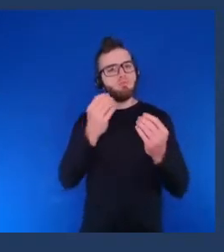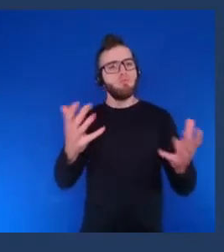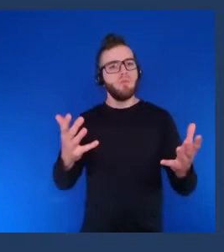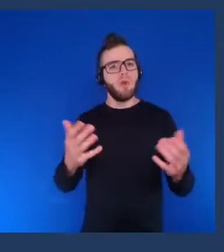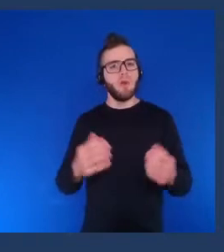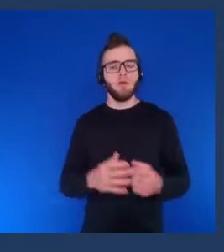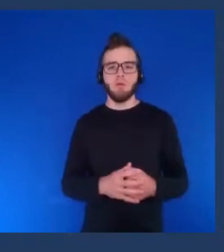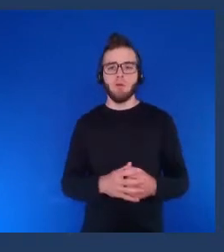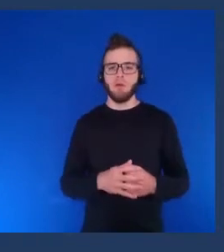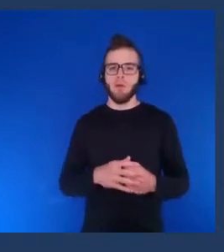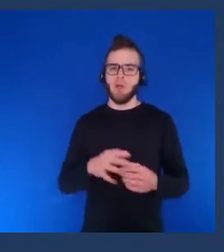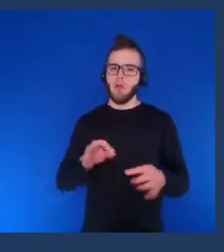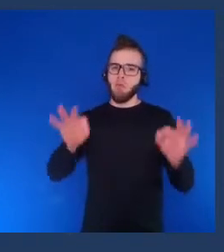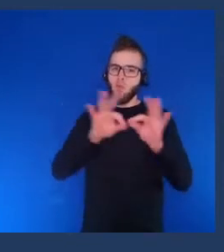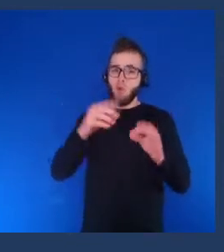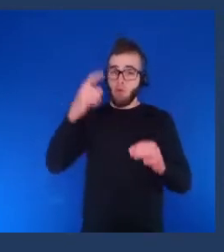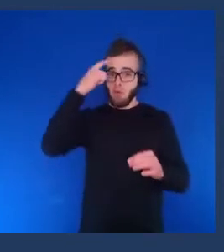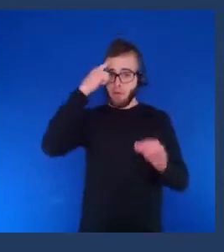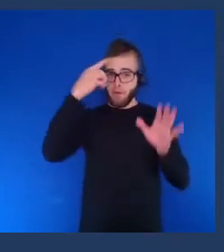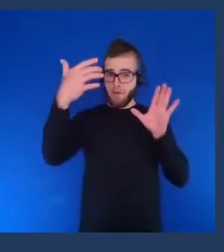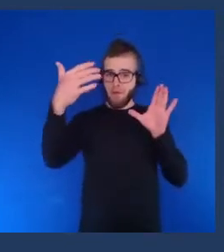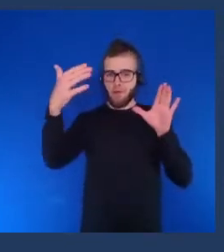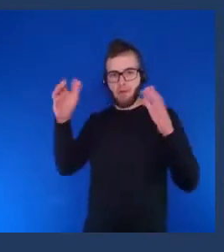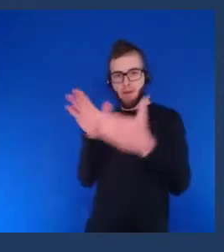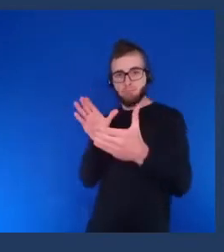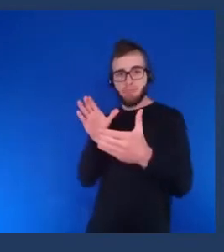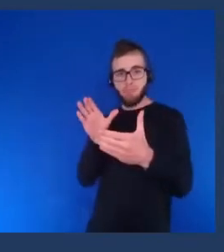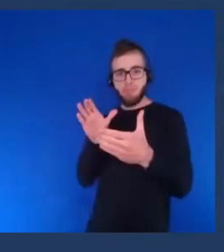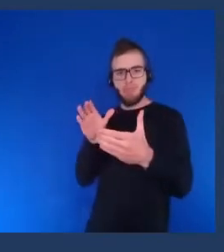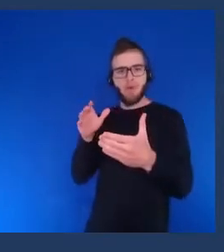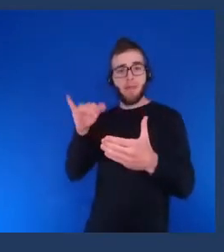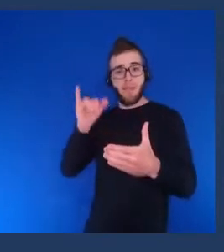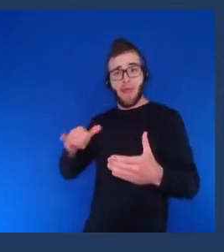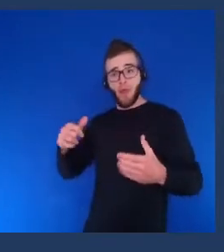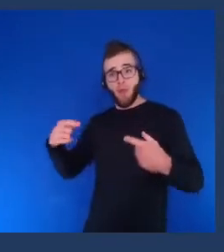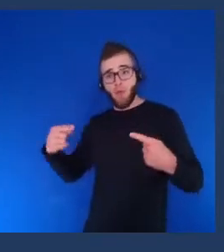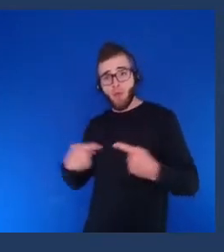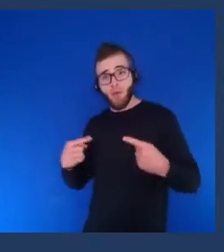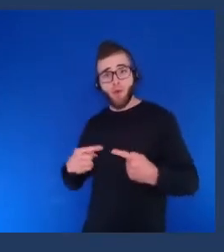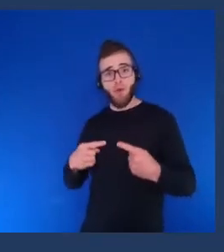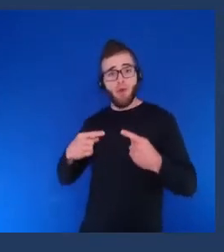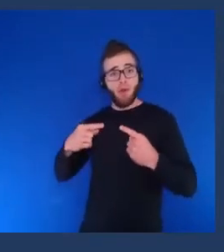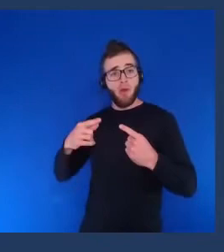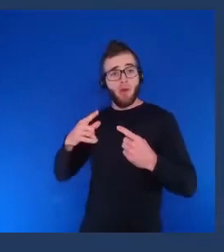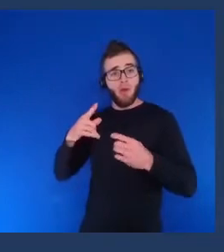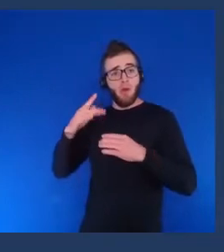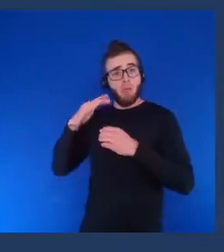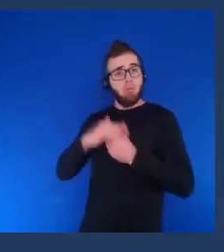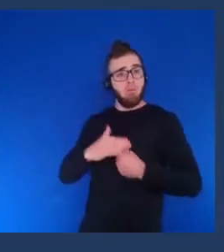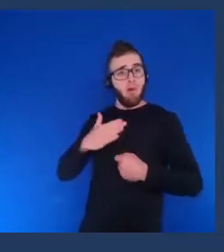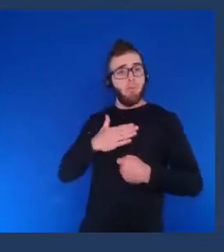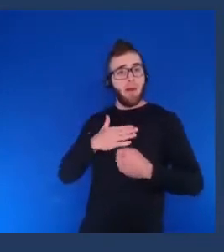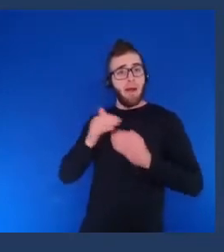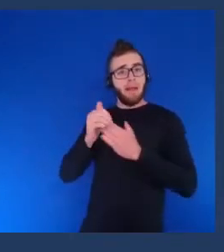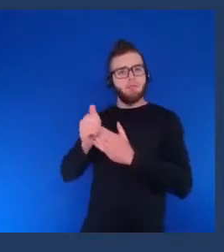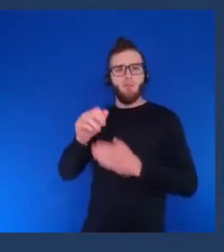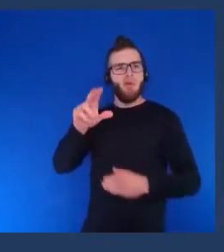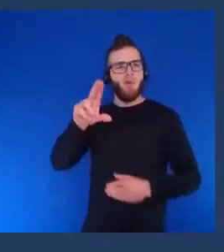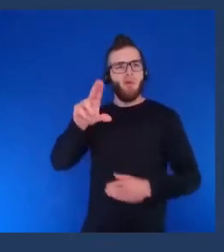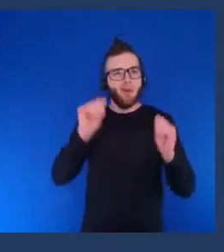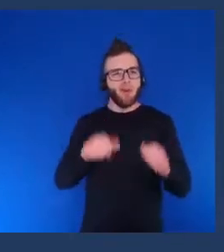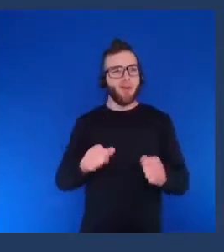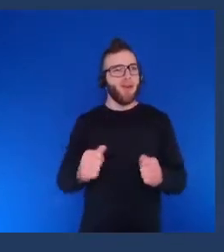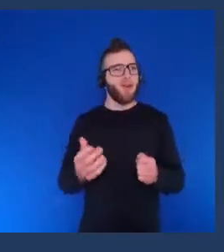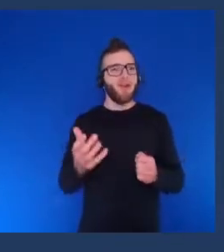your leadership. It can be part of your leadership gift if you want to go there. So this was the world I was living